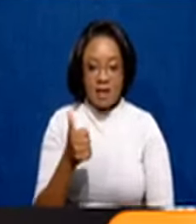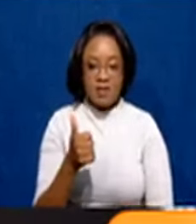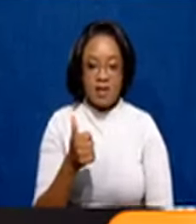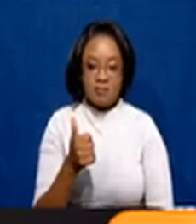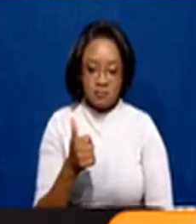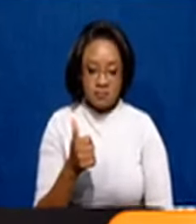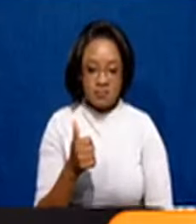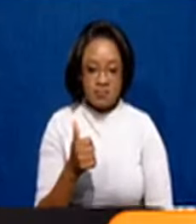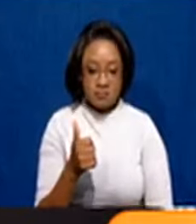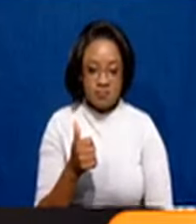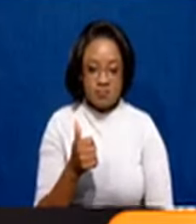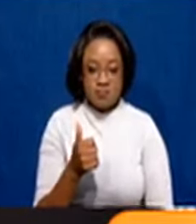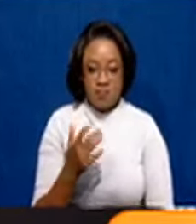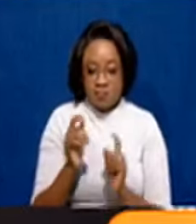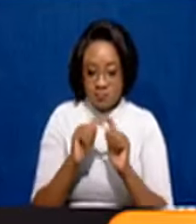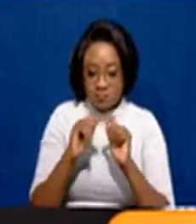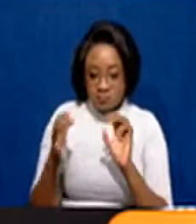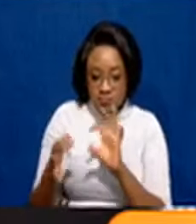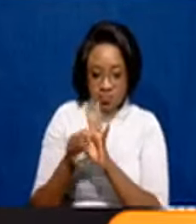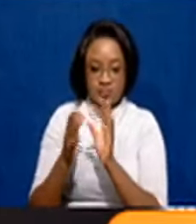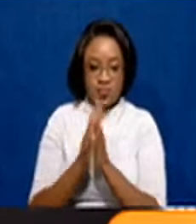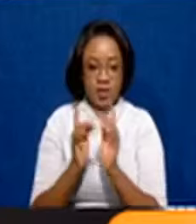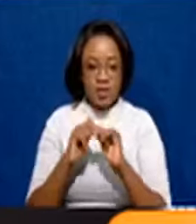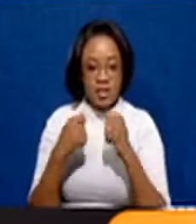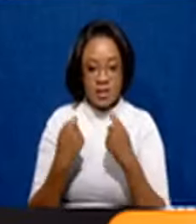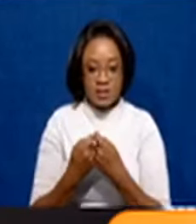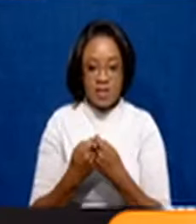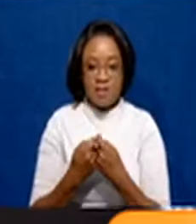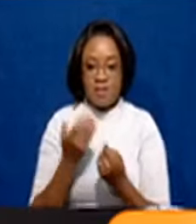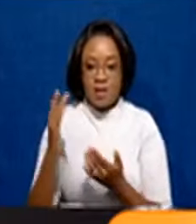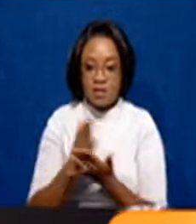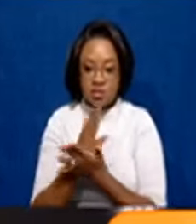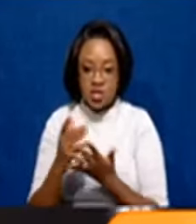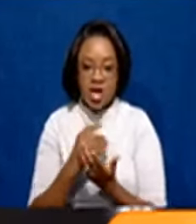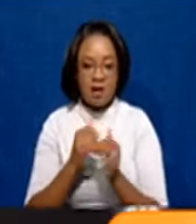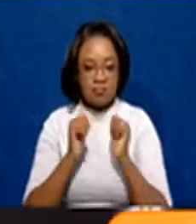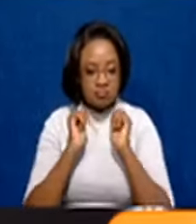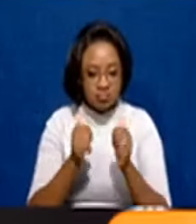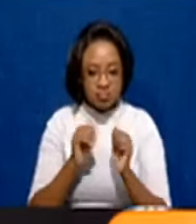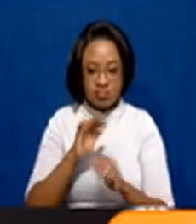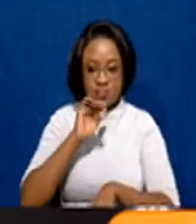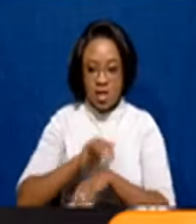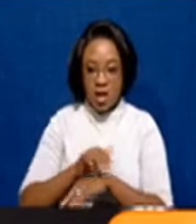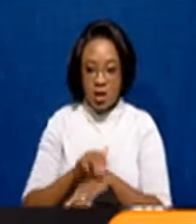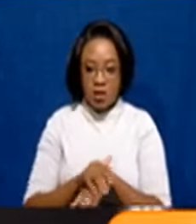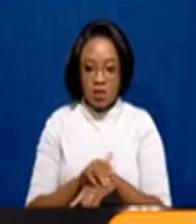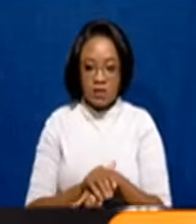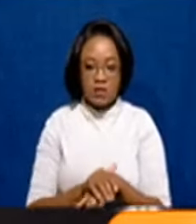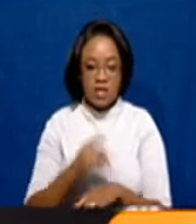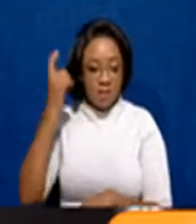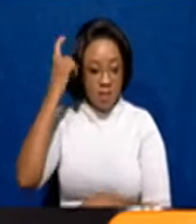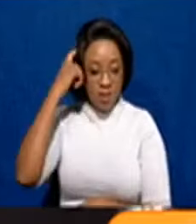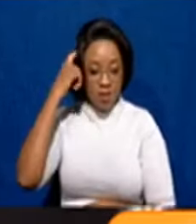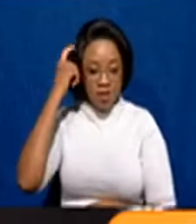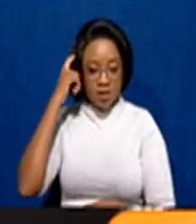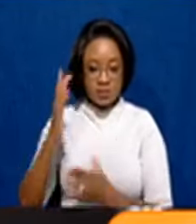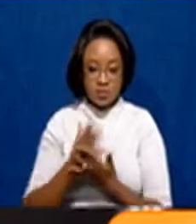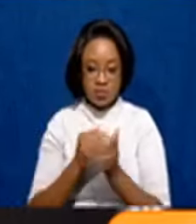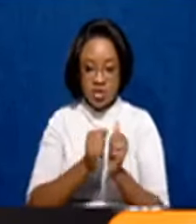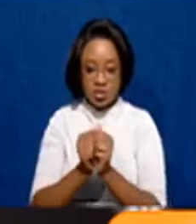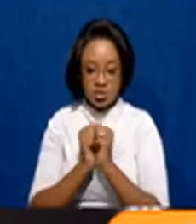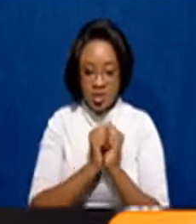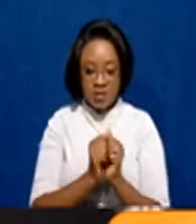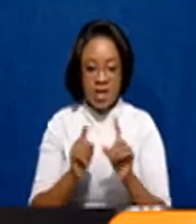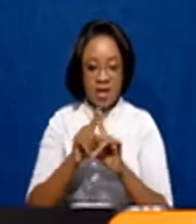team, MV90, that we share so much cherished memories and also